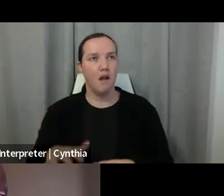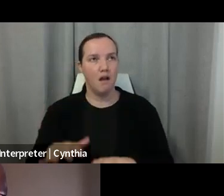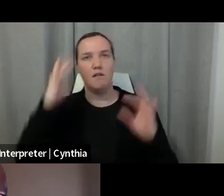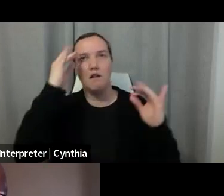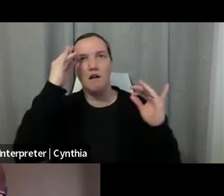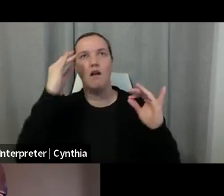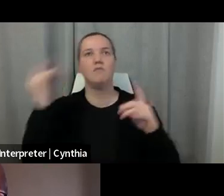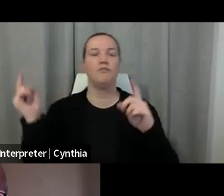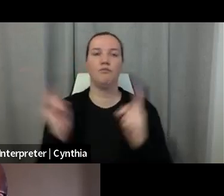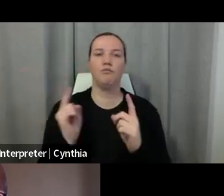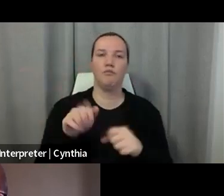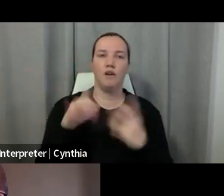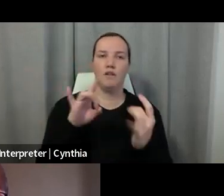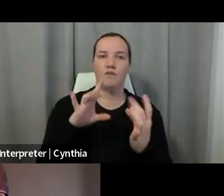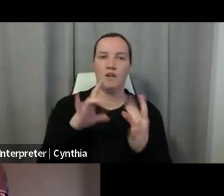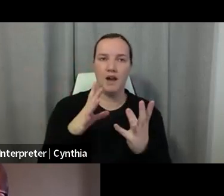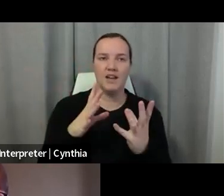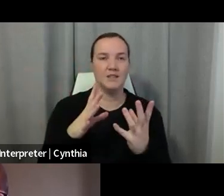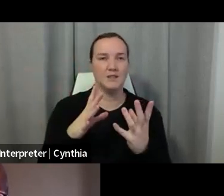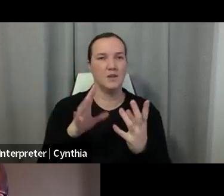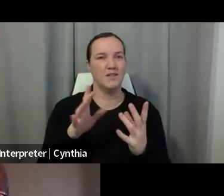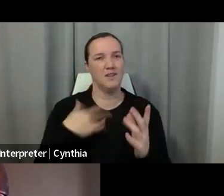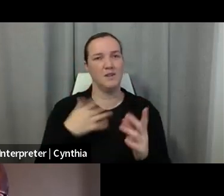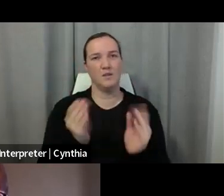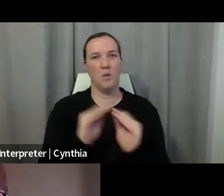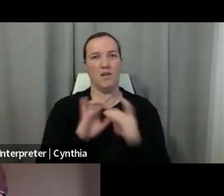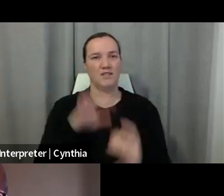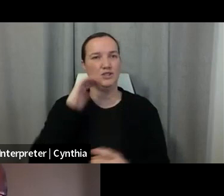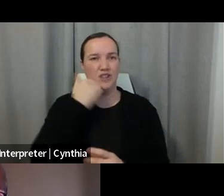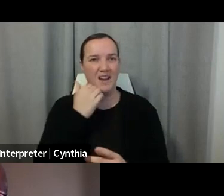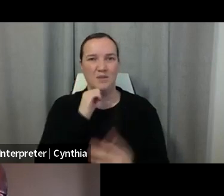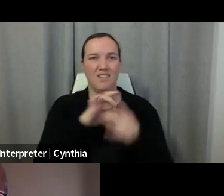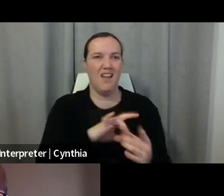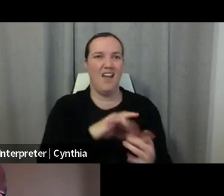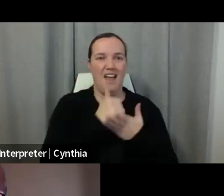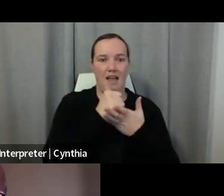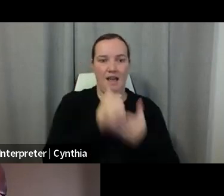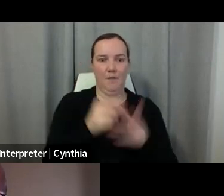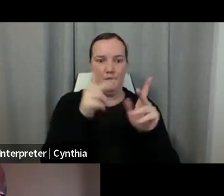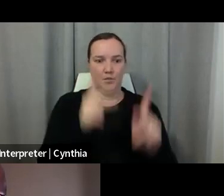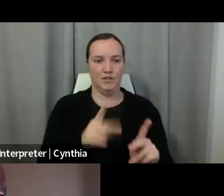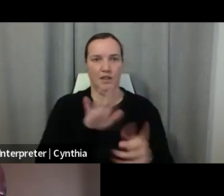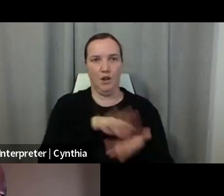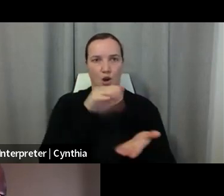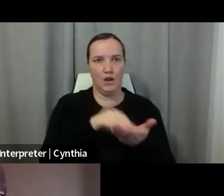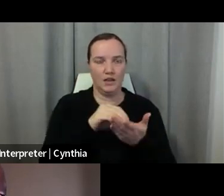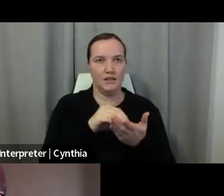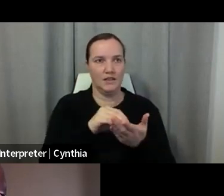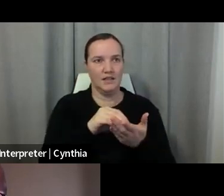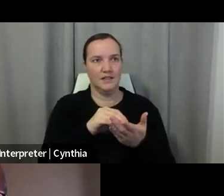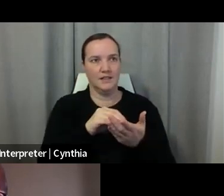feedback. And then also it's given it more as a shameful, like it's not really about helping someone's learning, it's about actually sort of catching them out,